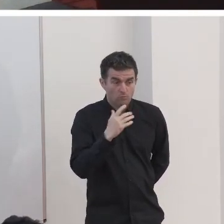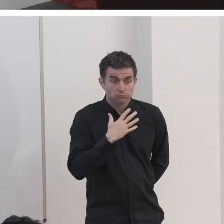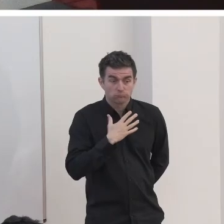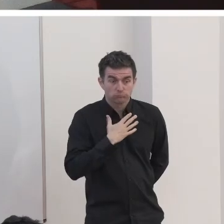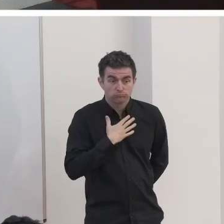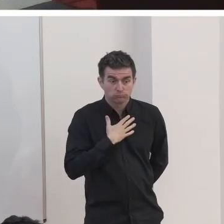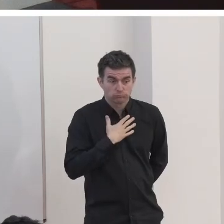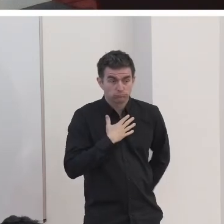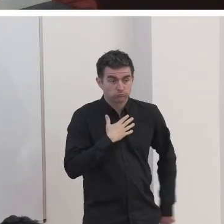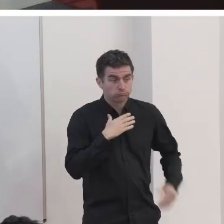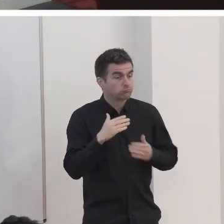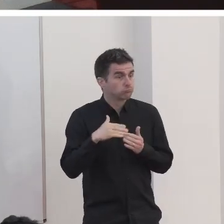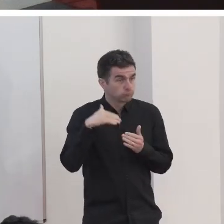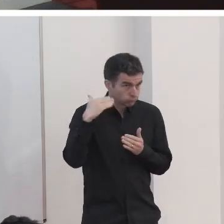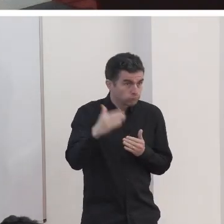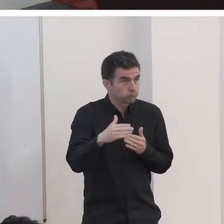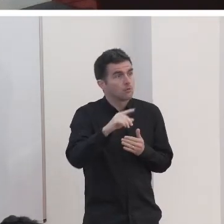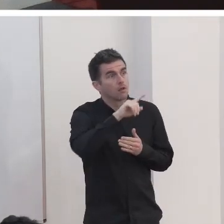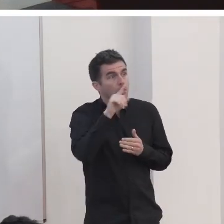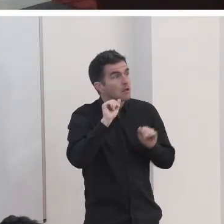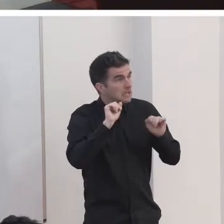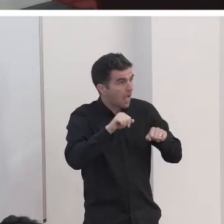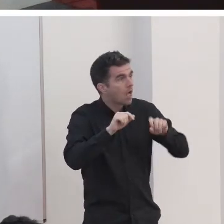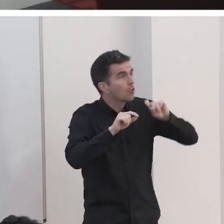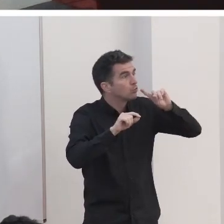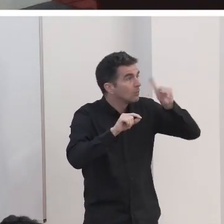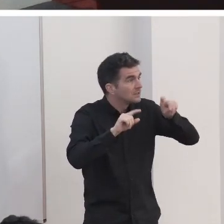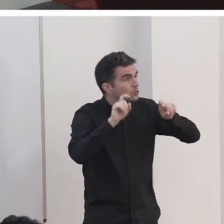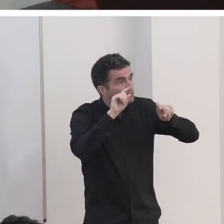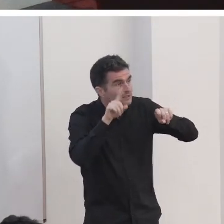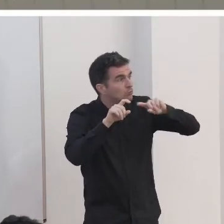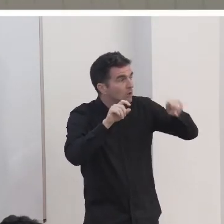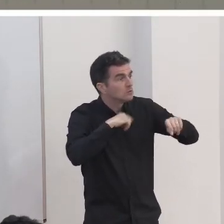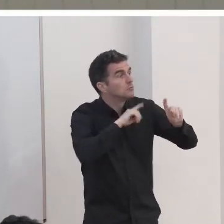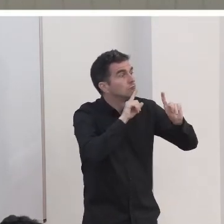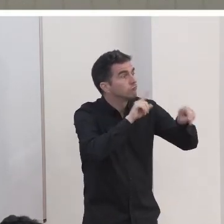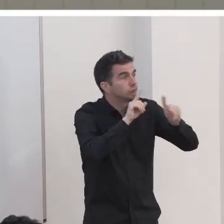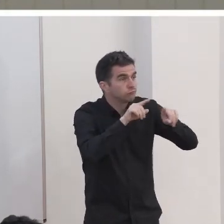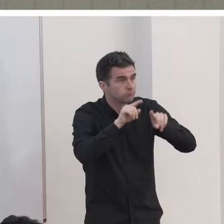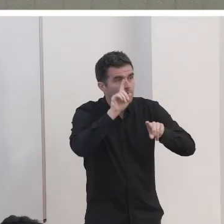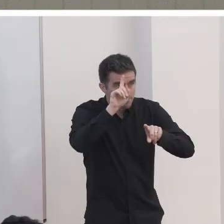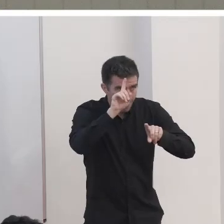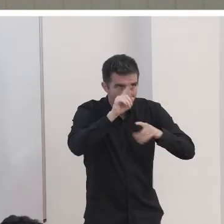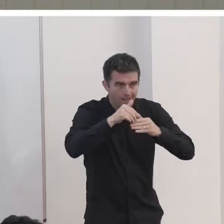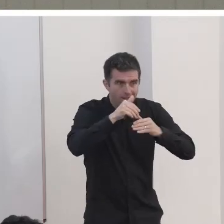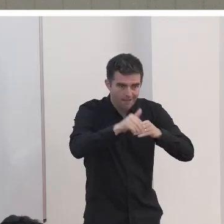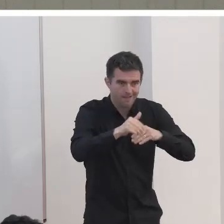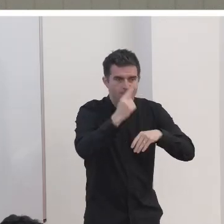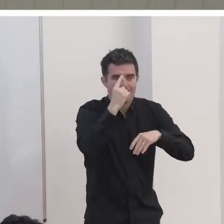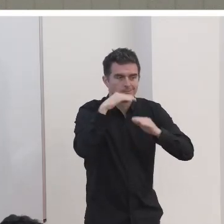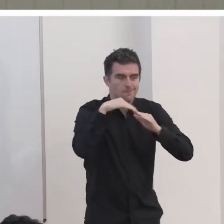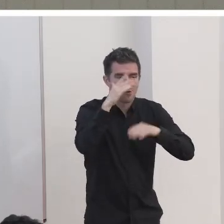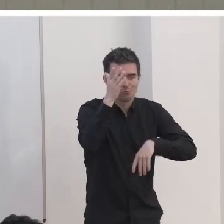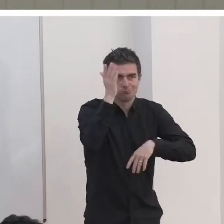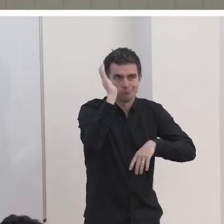Leone. He is the country representative of African Youth with Disabilities Network. He's worked for many years with the United Nations Partnership